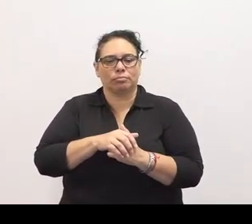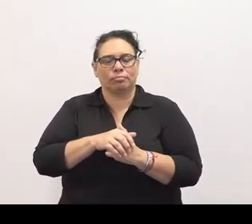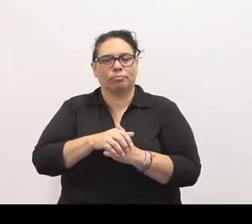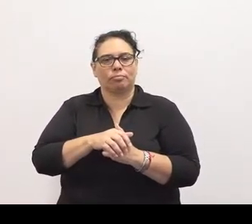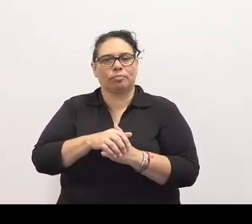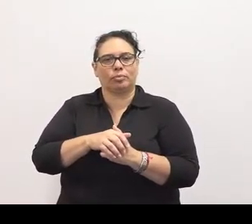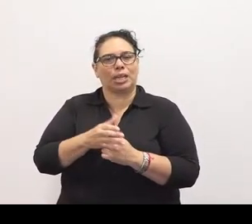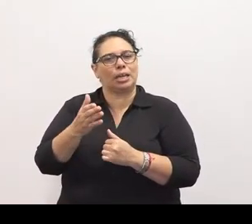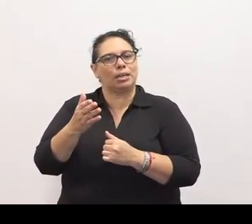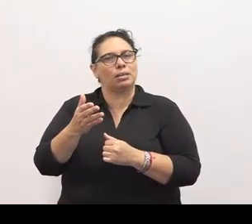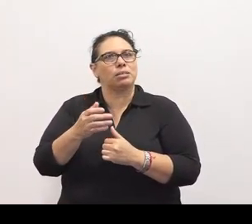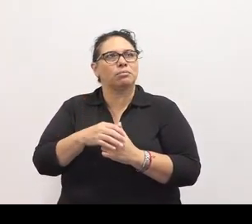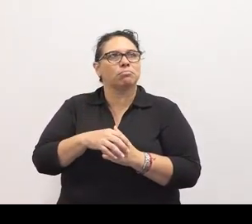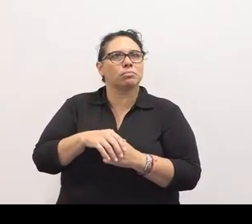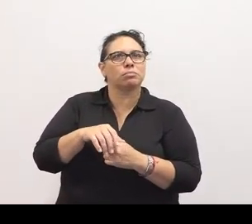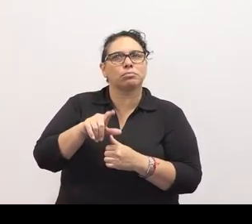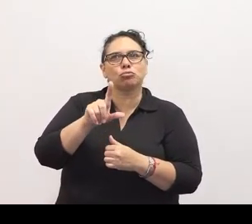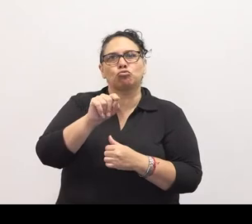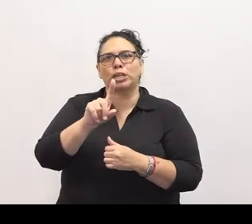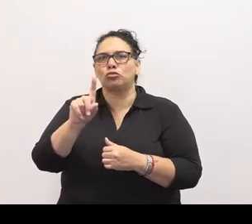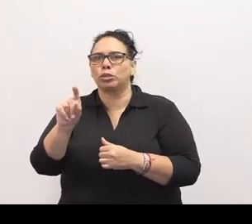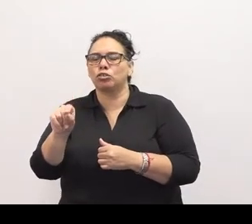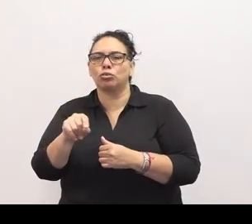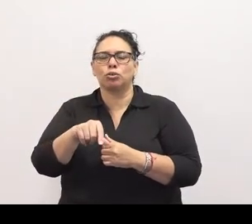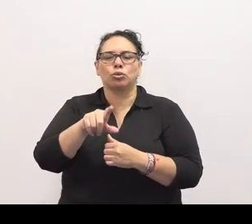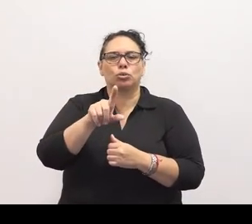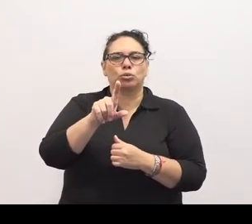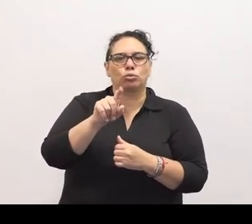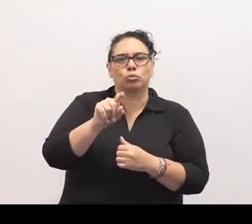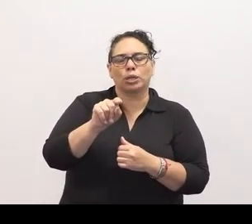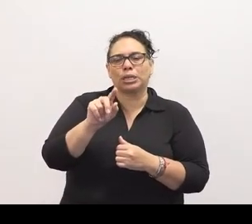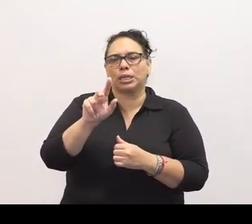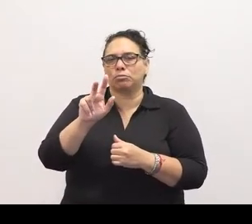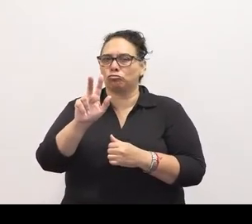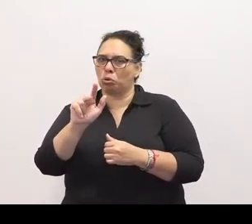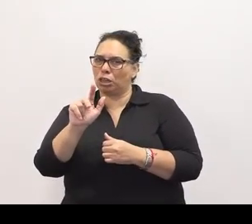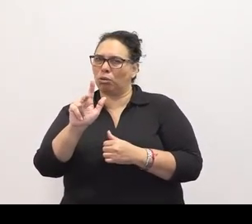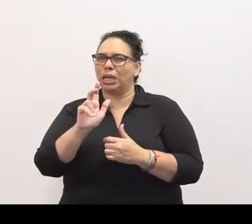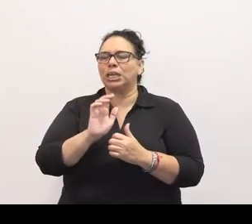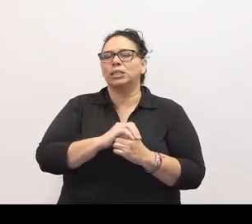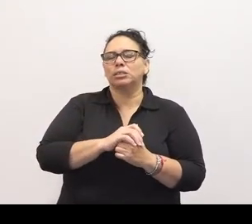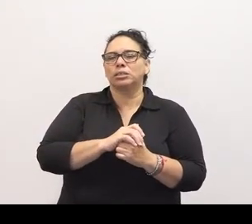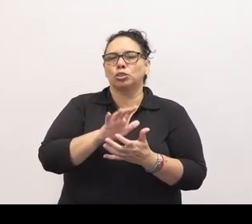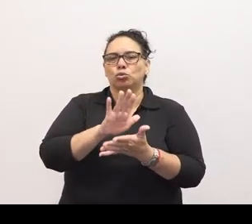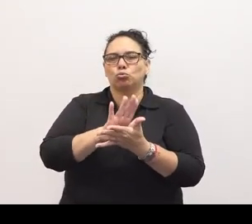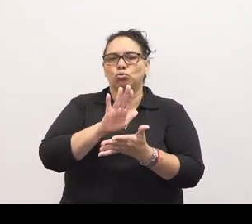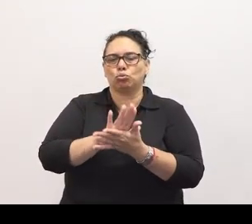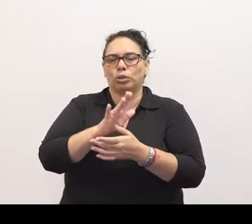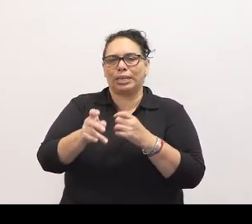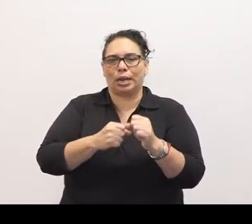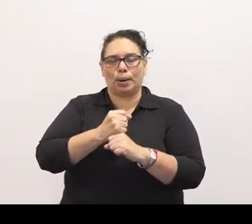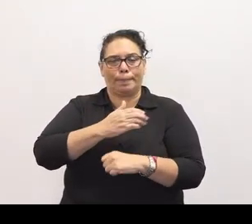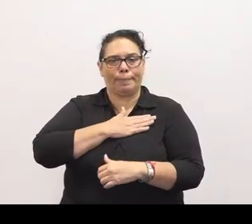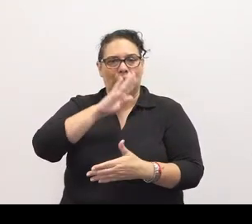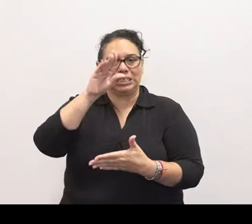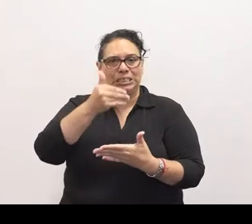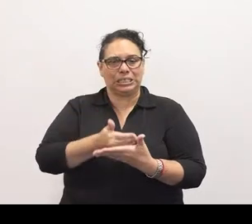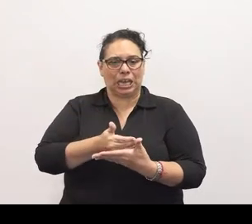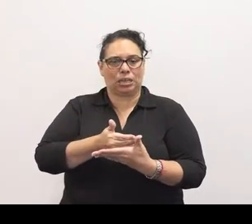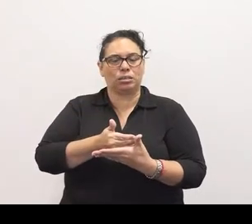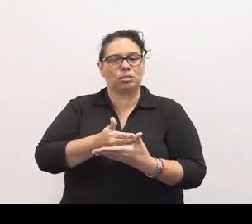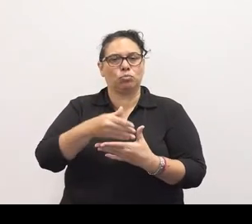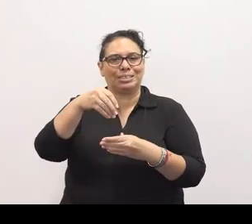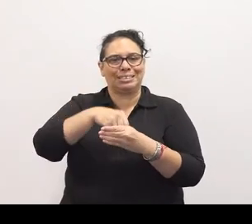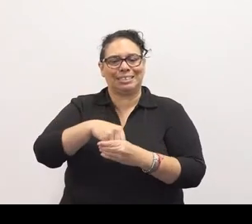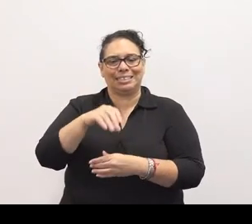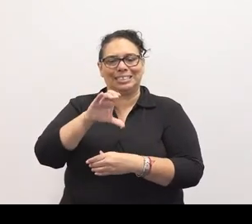During the past 2022 and 2023 school year, my son attended the CCT program at